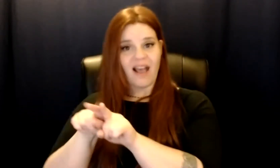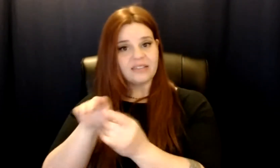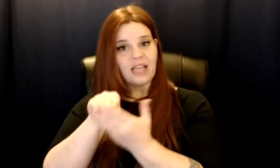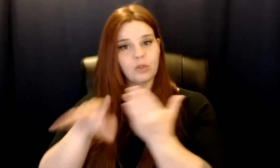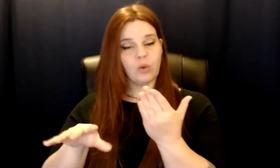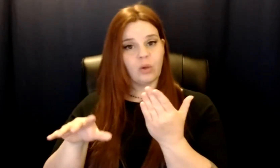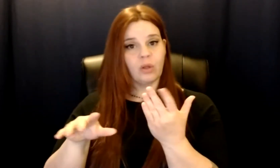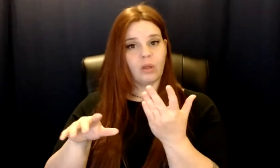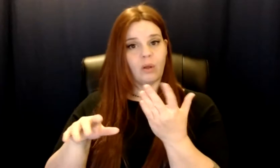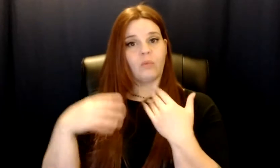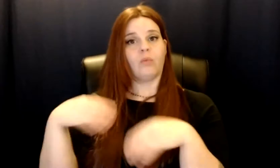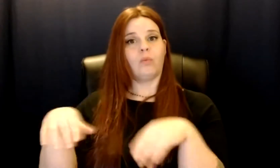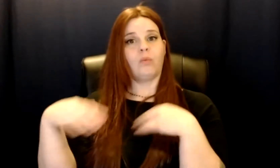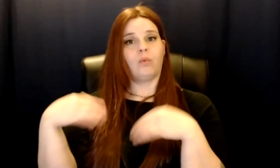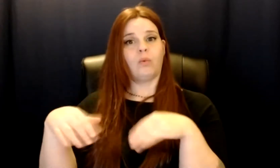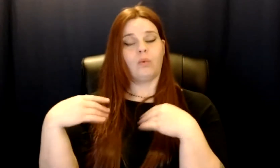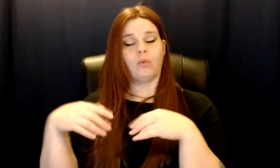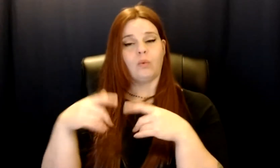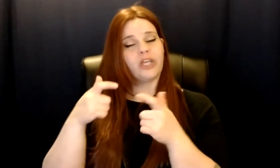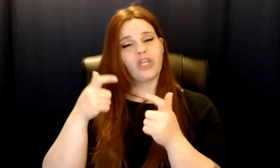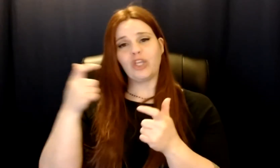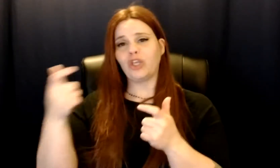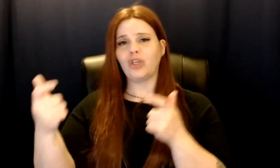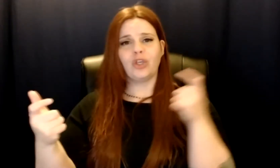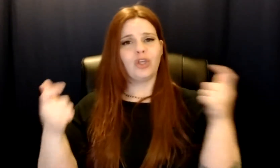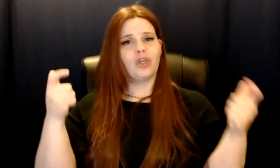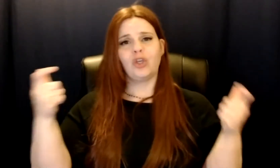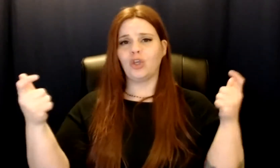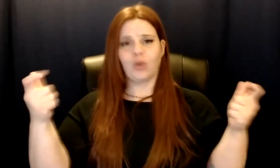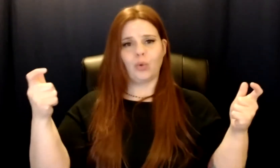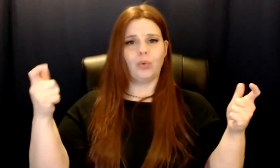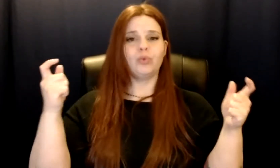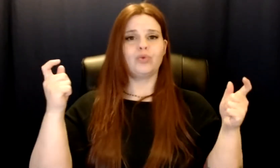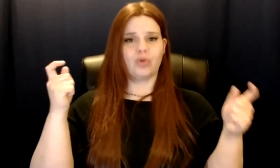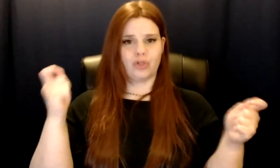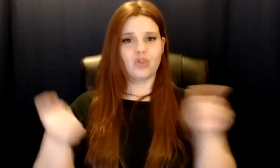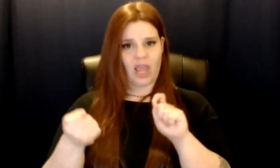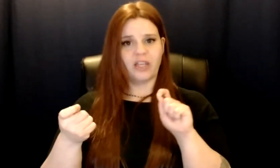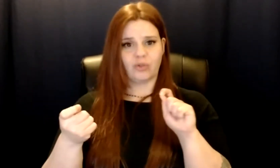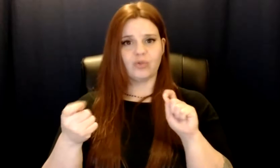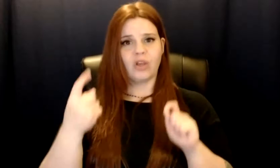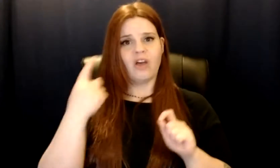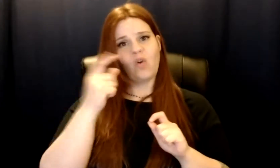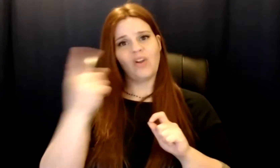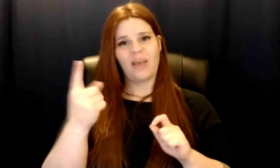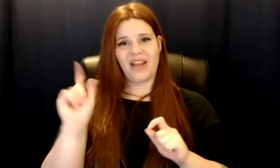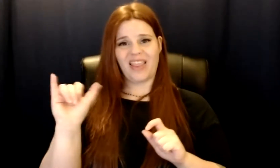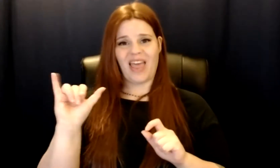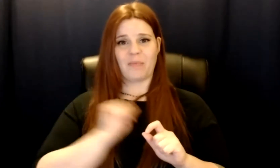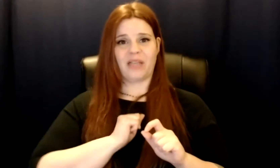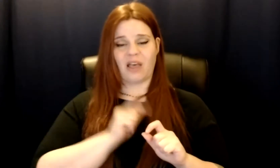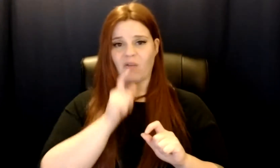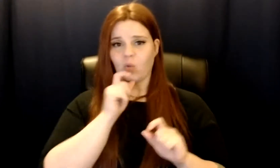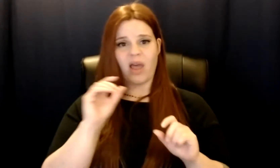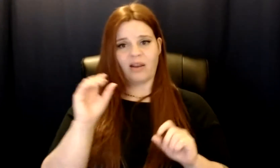was a huge change for someone like myself who had zero